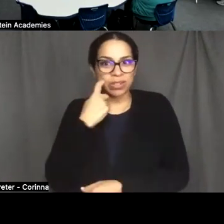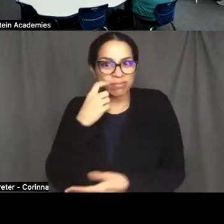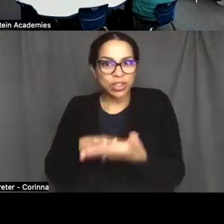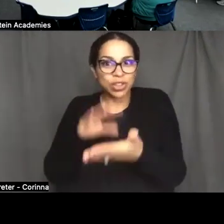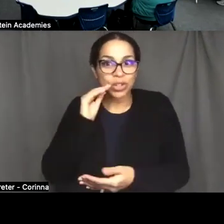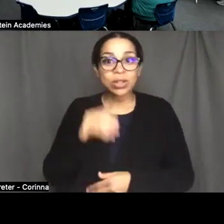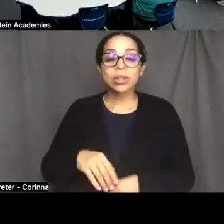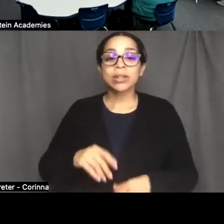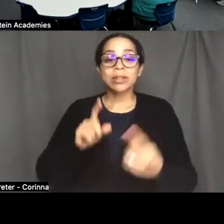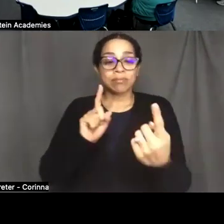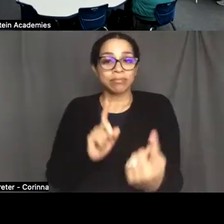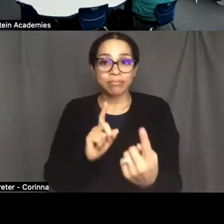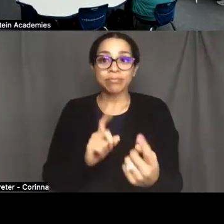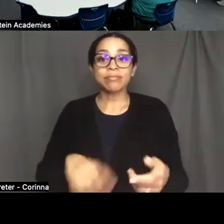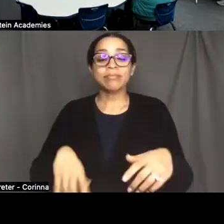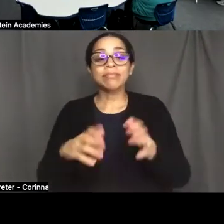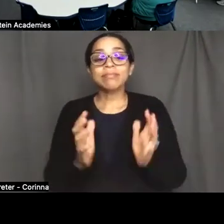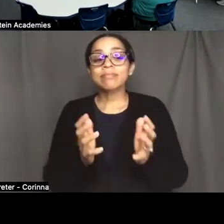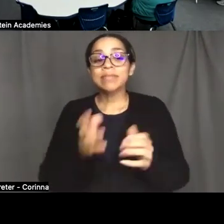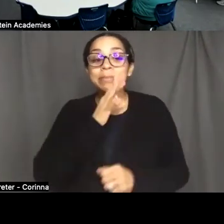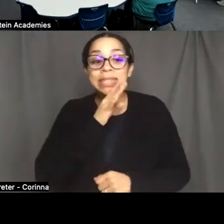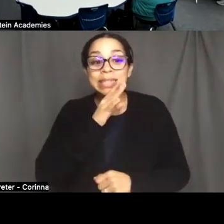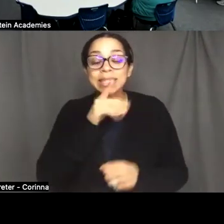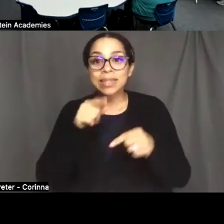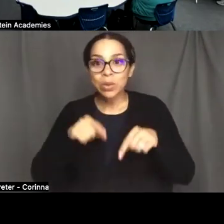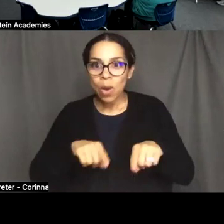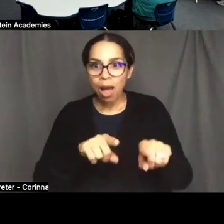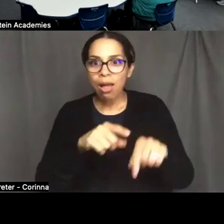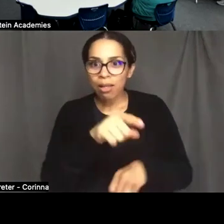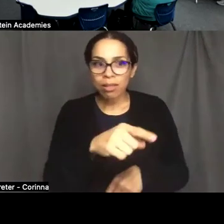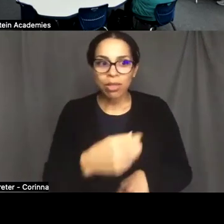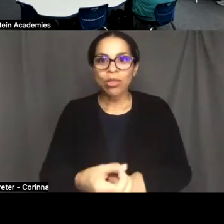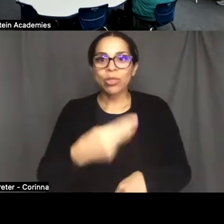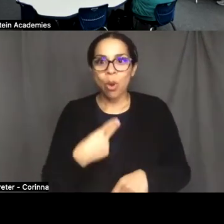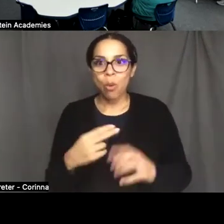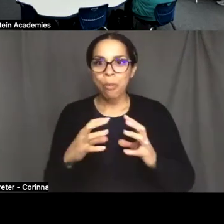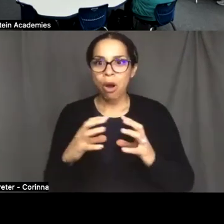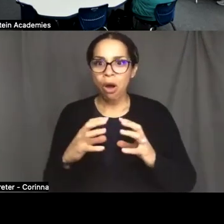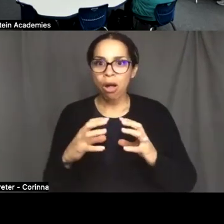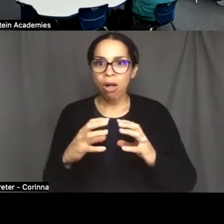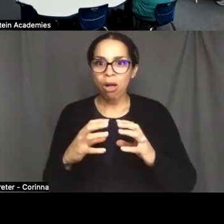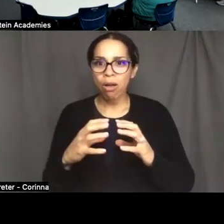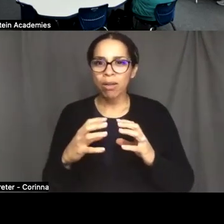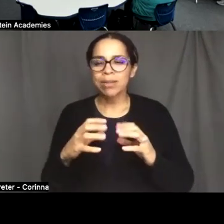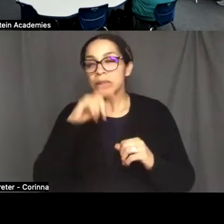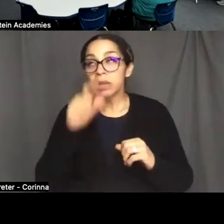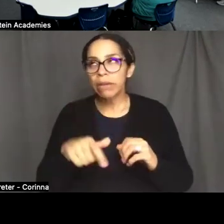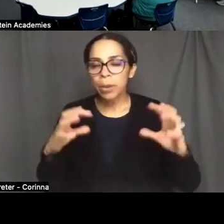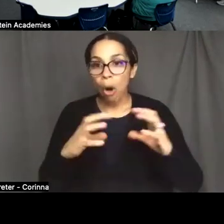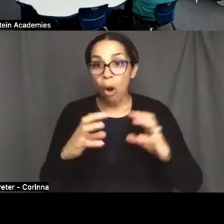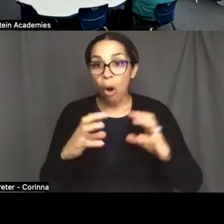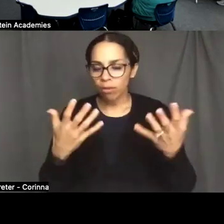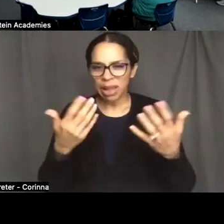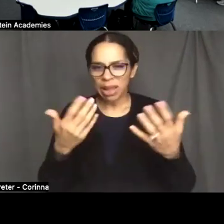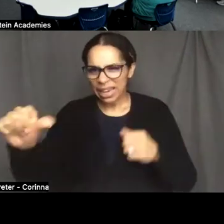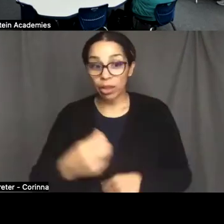first grade team told me this one. So if they have, and they don't have to throw a ball, but throwing something, being able to speak while they do that is actually